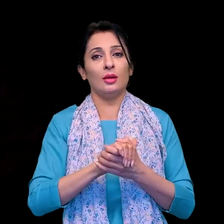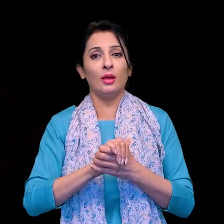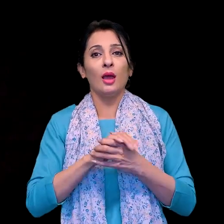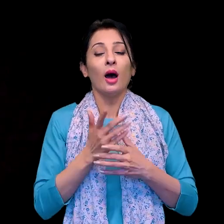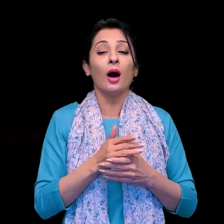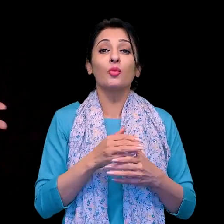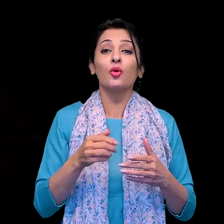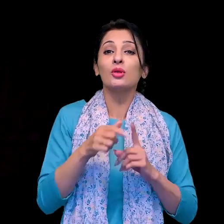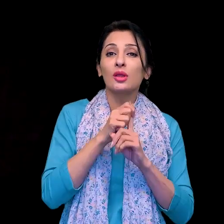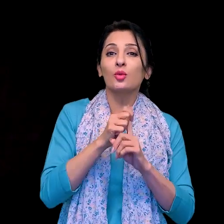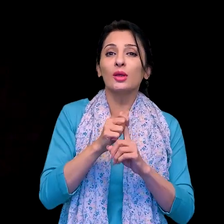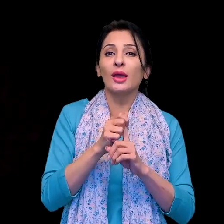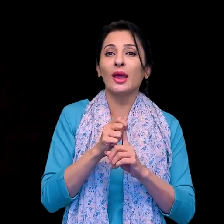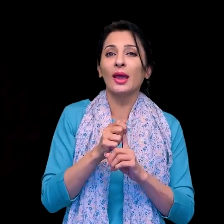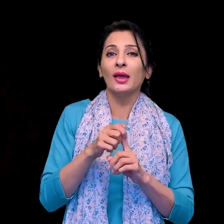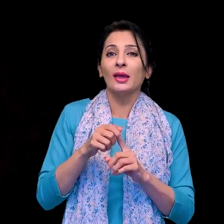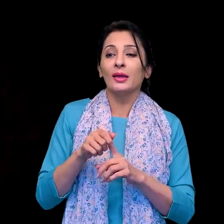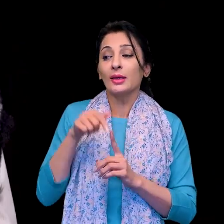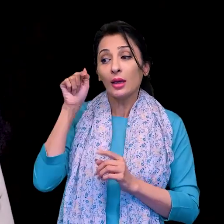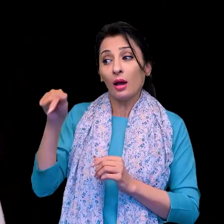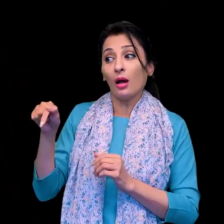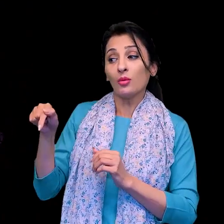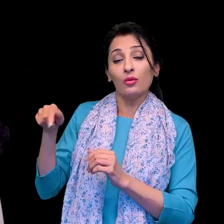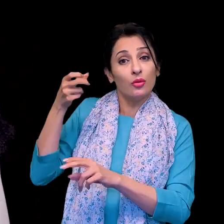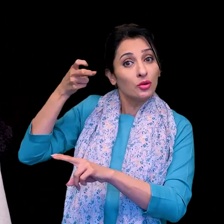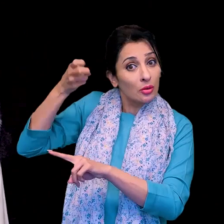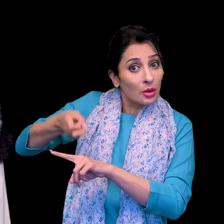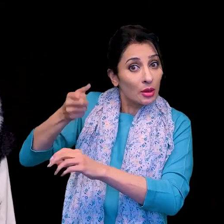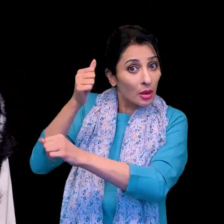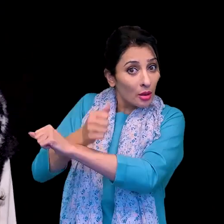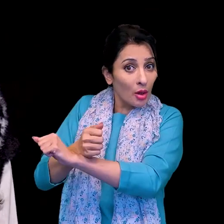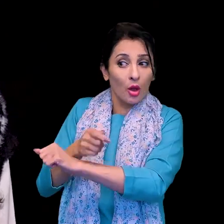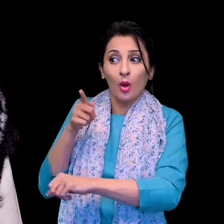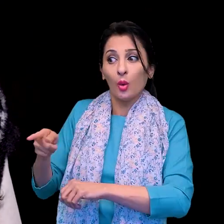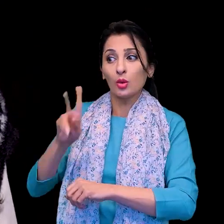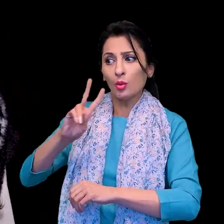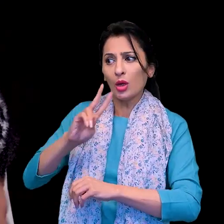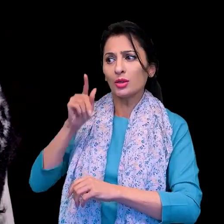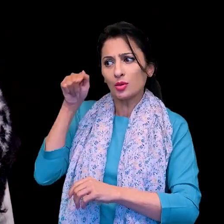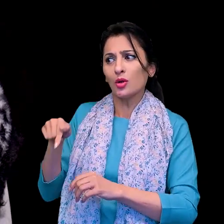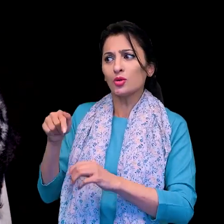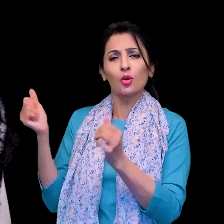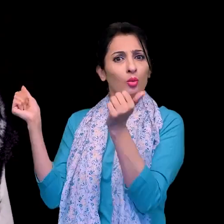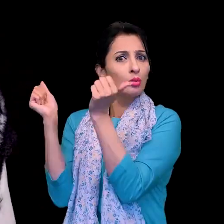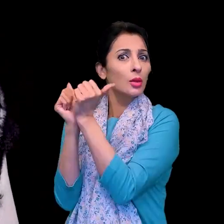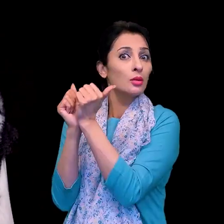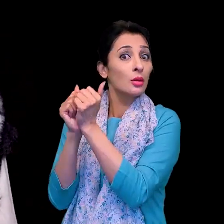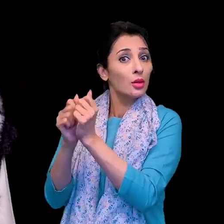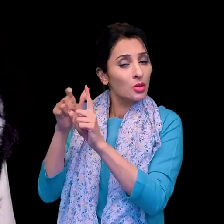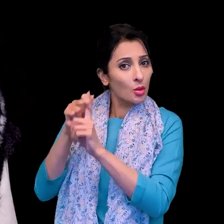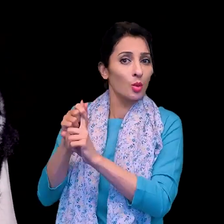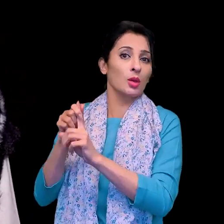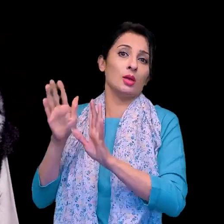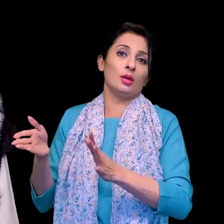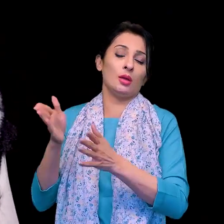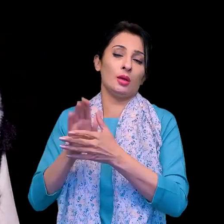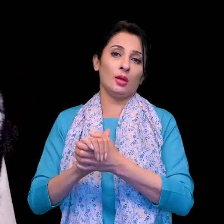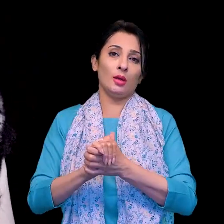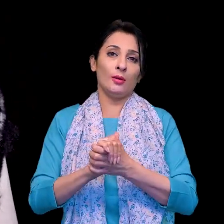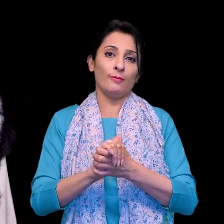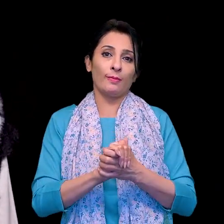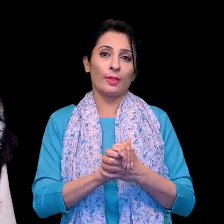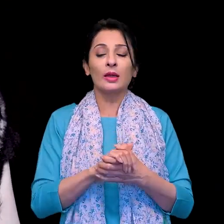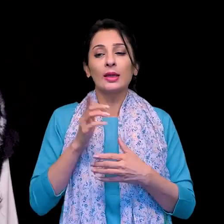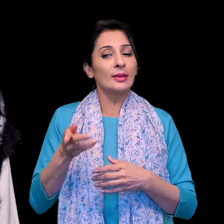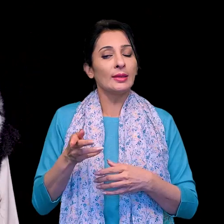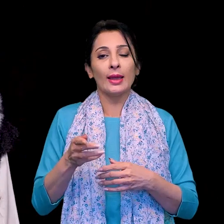start holding abusers just accountable. Whenever you hear someone victim blame, you need to make it known that it